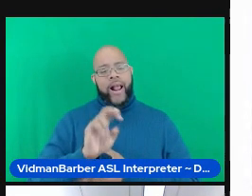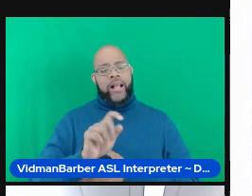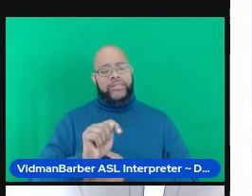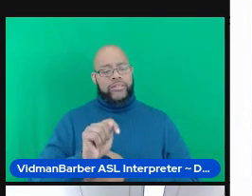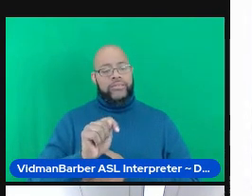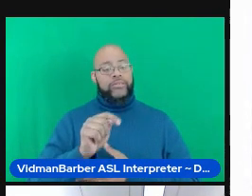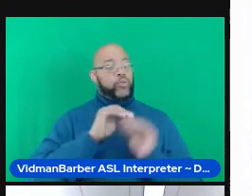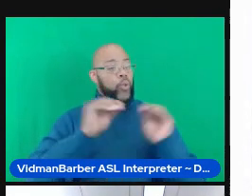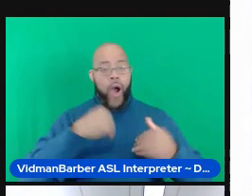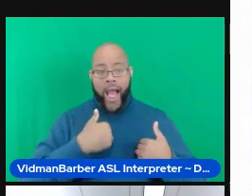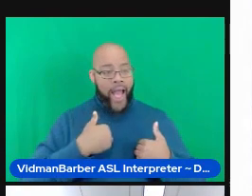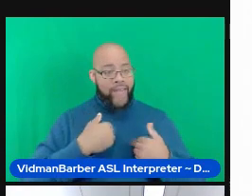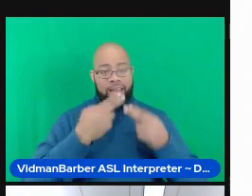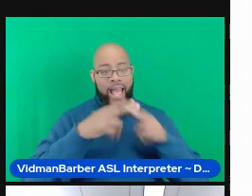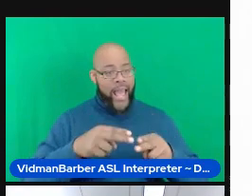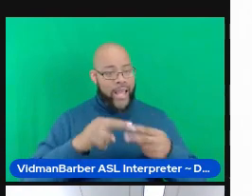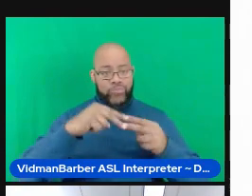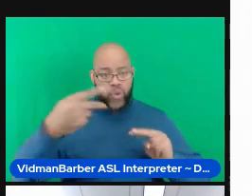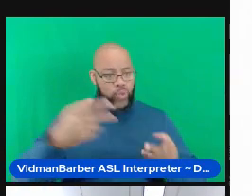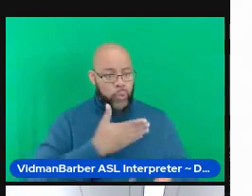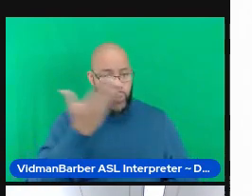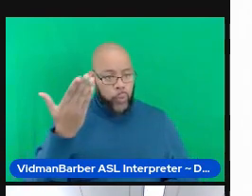So the